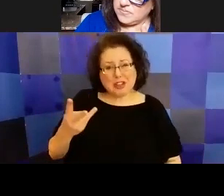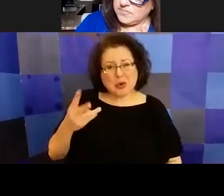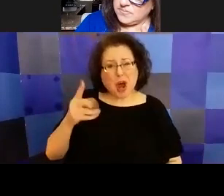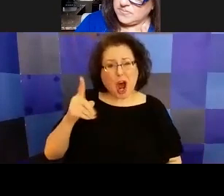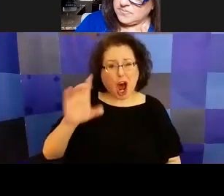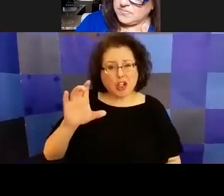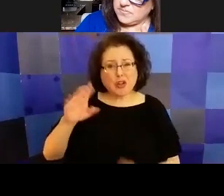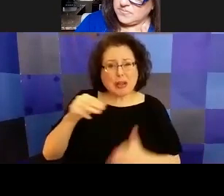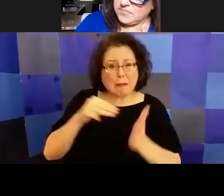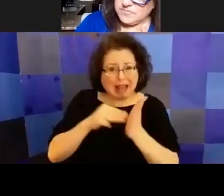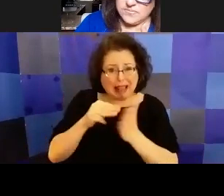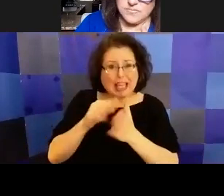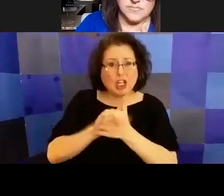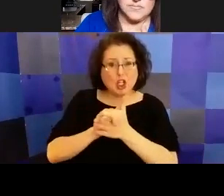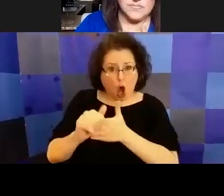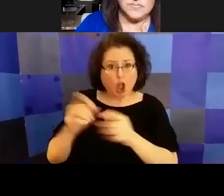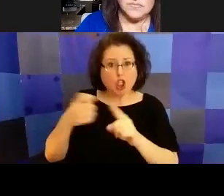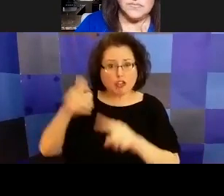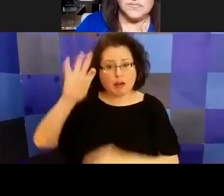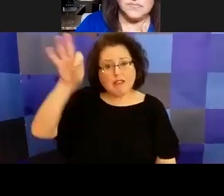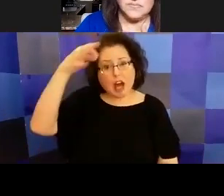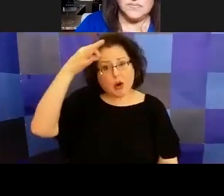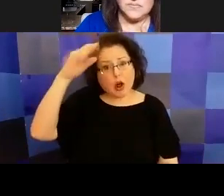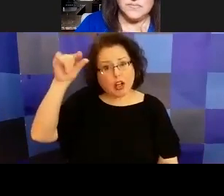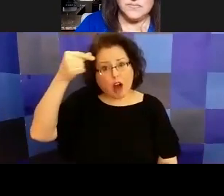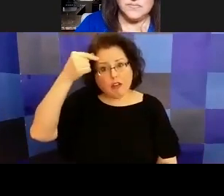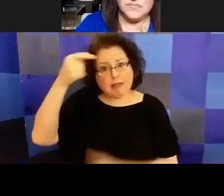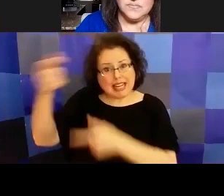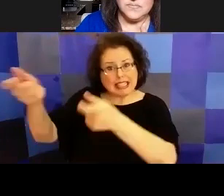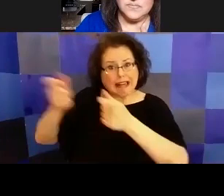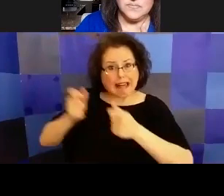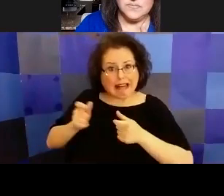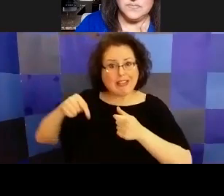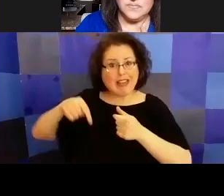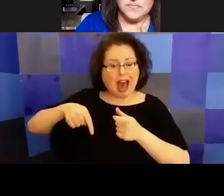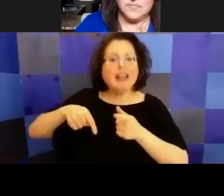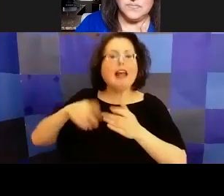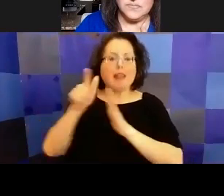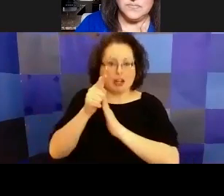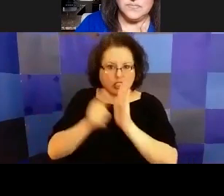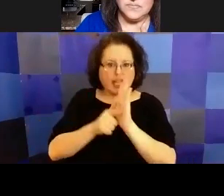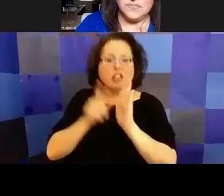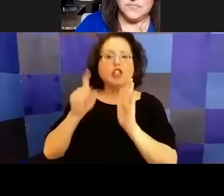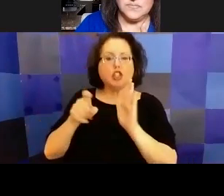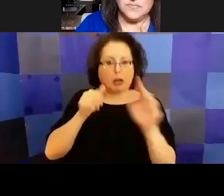to the city from the federal government in legislation that should pass the House today.